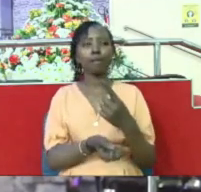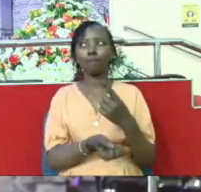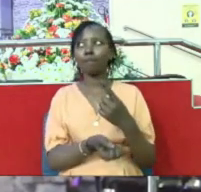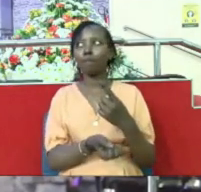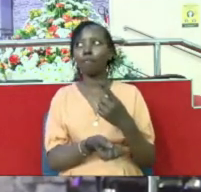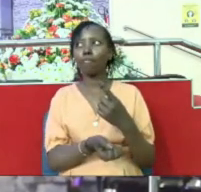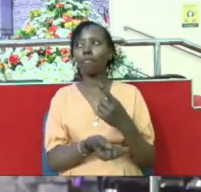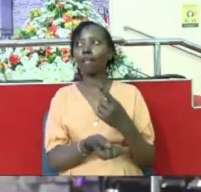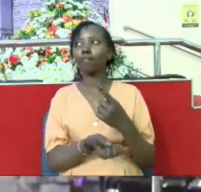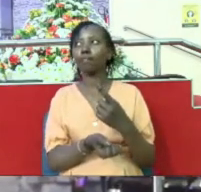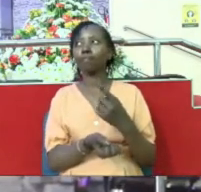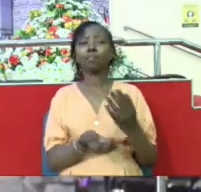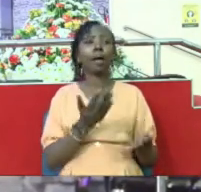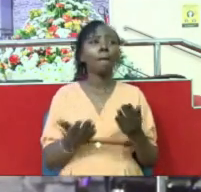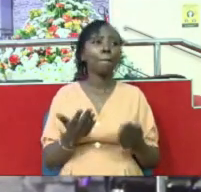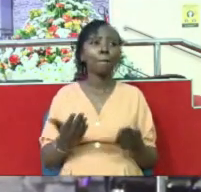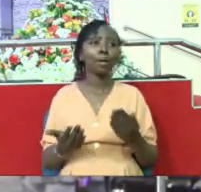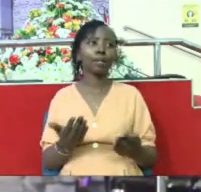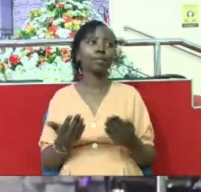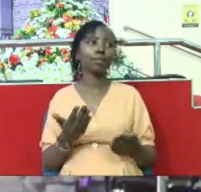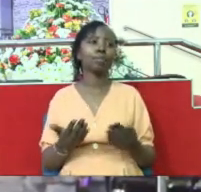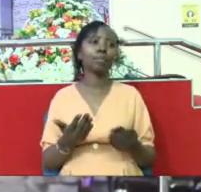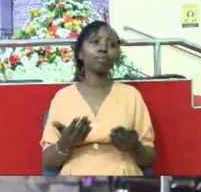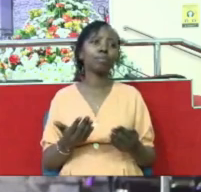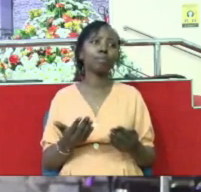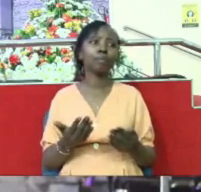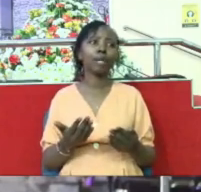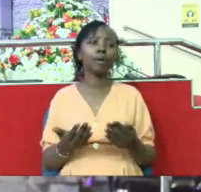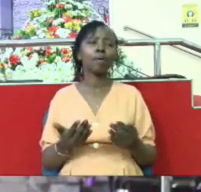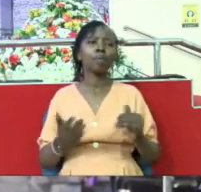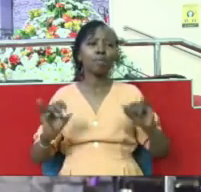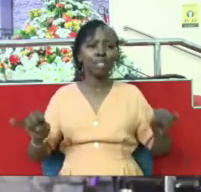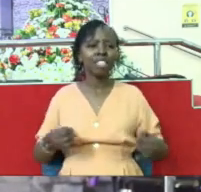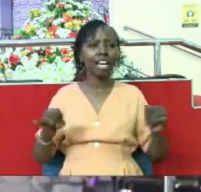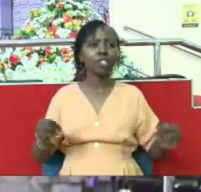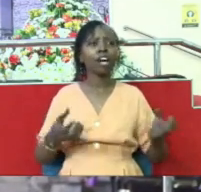maybe he could kill several birds with one